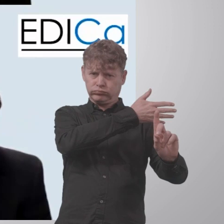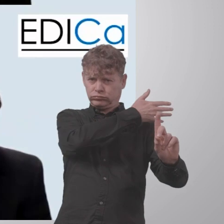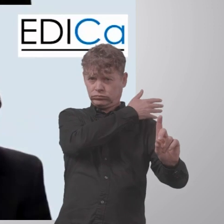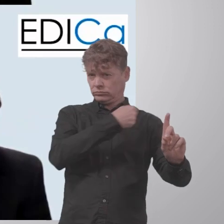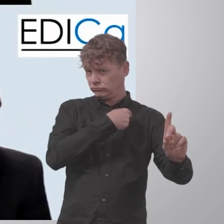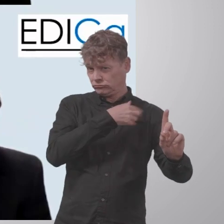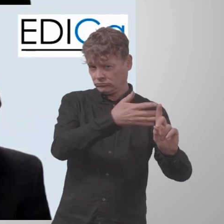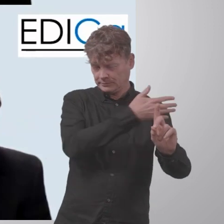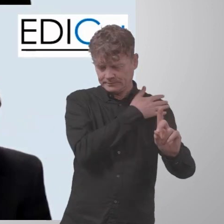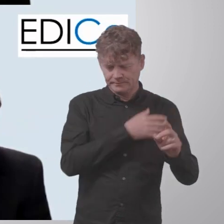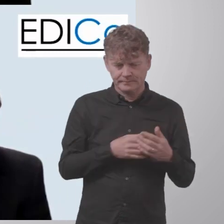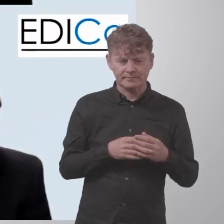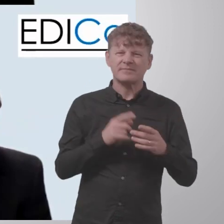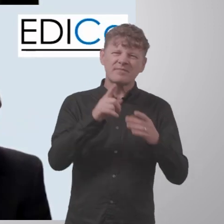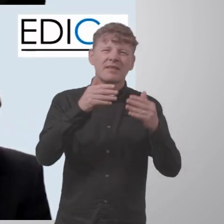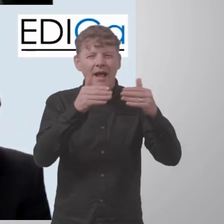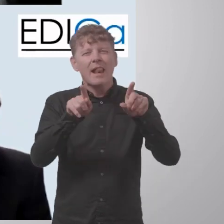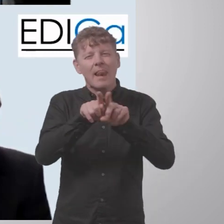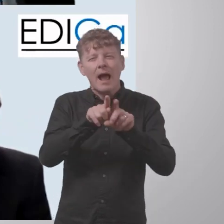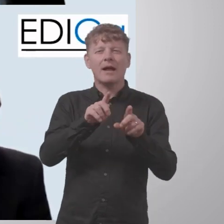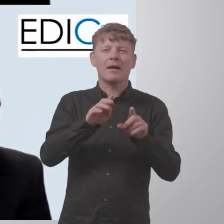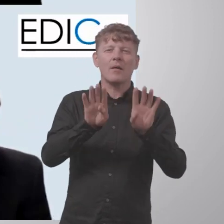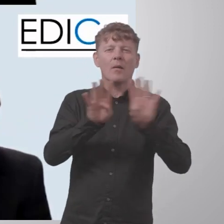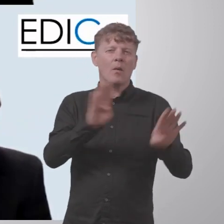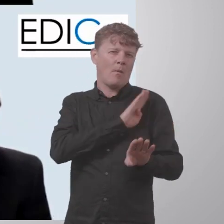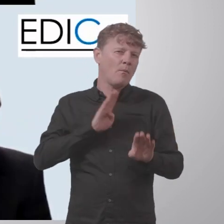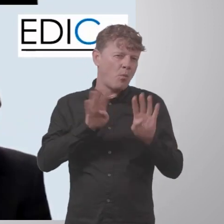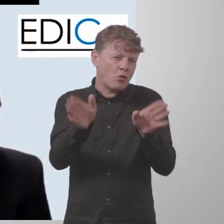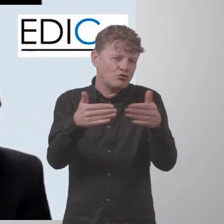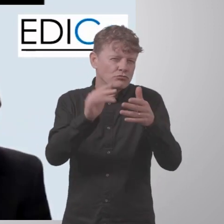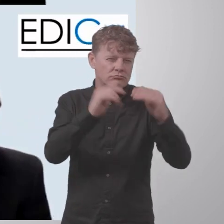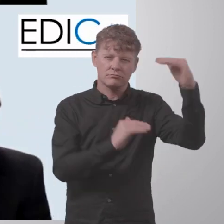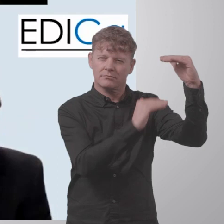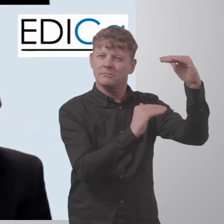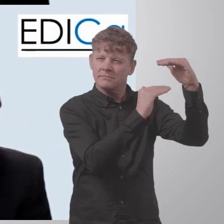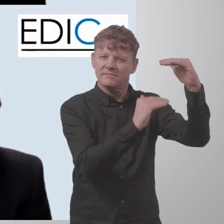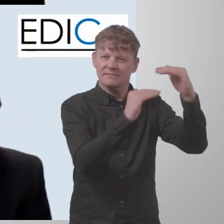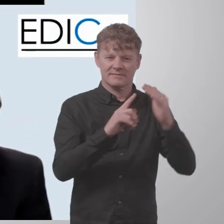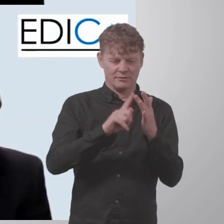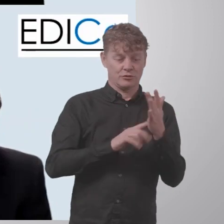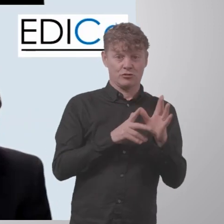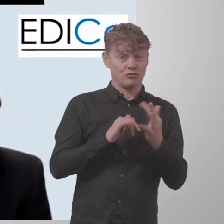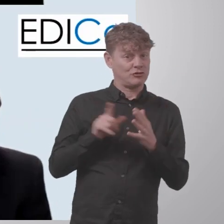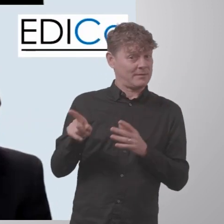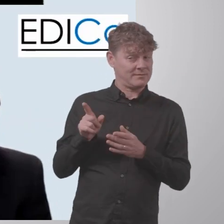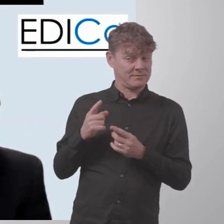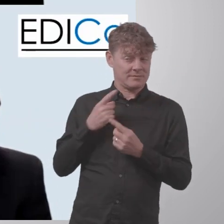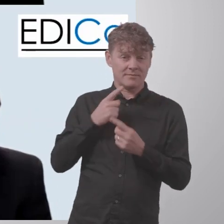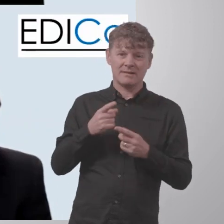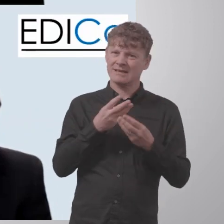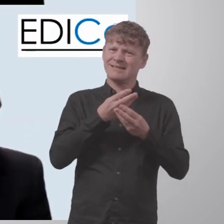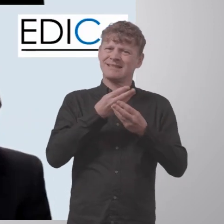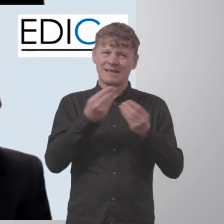type settings. And what you realise, a bit like James's observation, that the naivety with which some theorising of